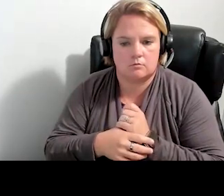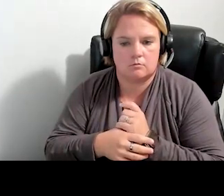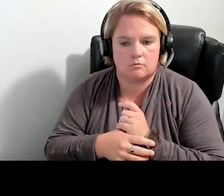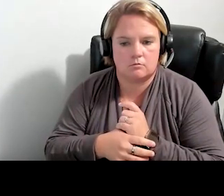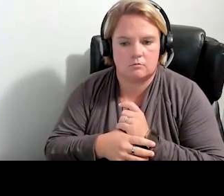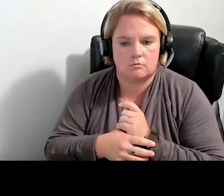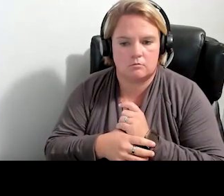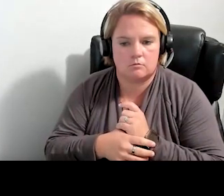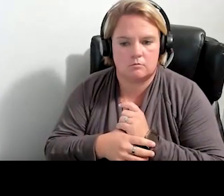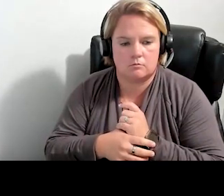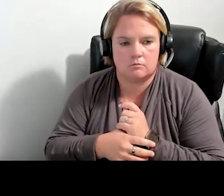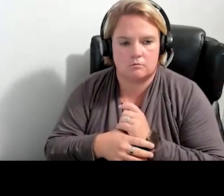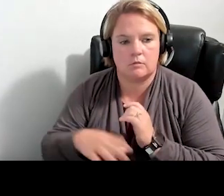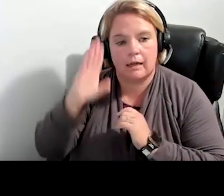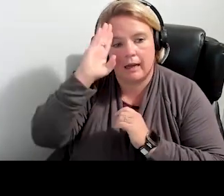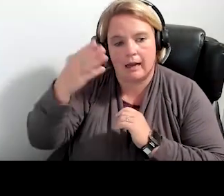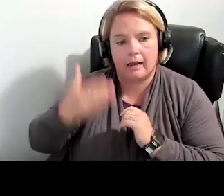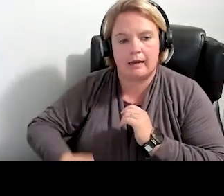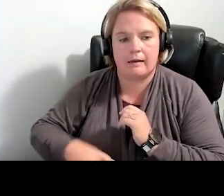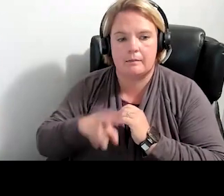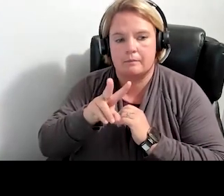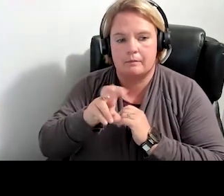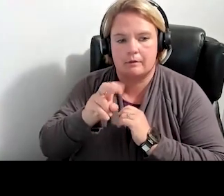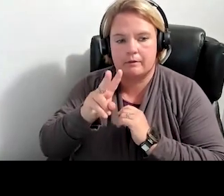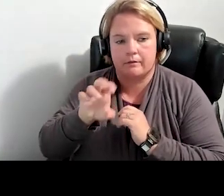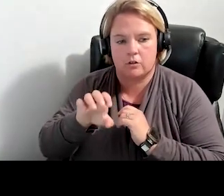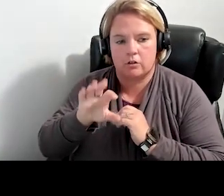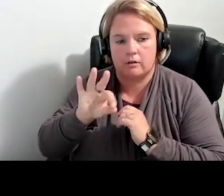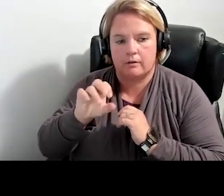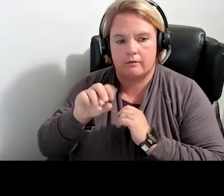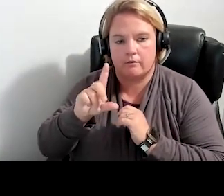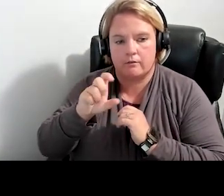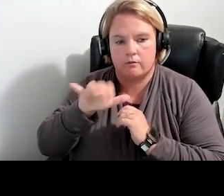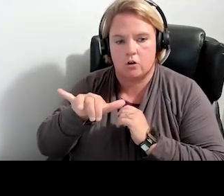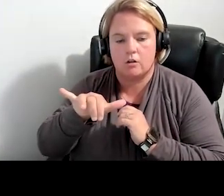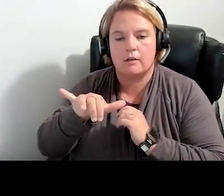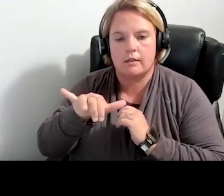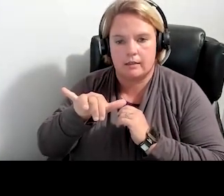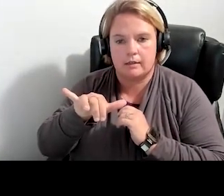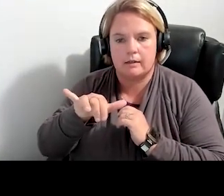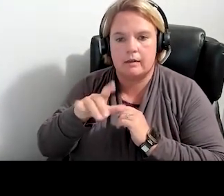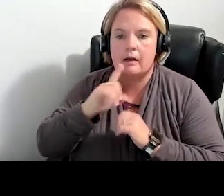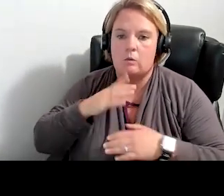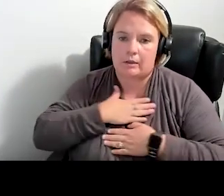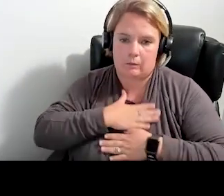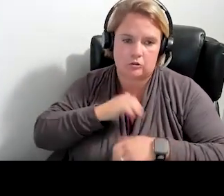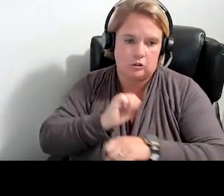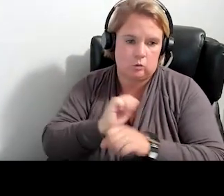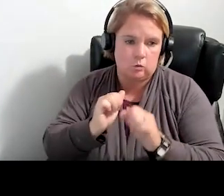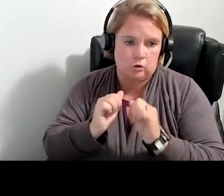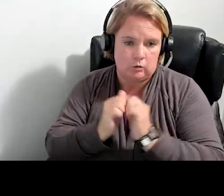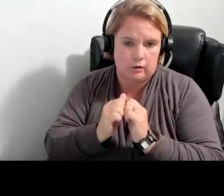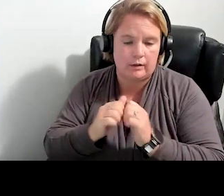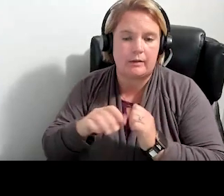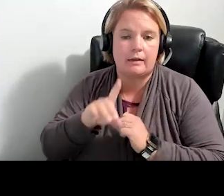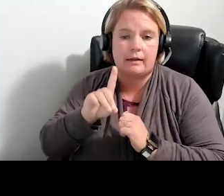Well, good morning. I'm Vern Farley, and I've learned a couple of things on these projects. I really appreciate the people I'm working with. Dennis and Sally have